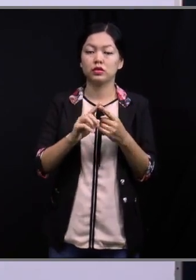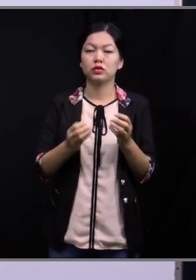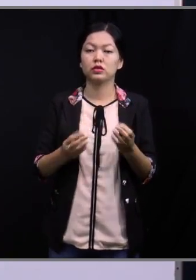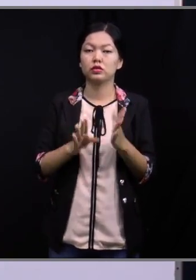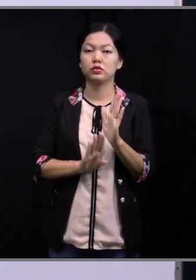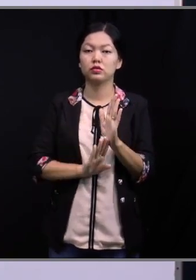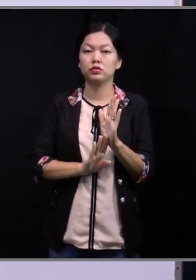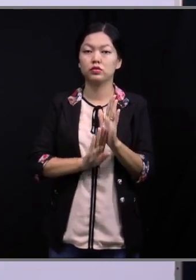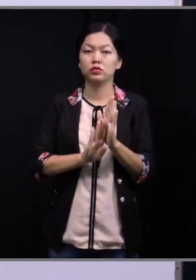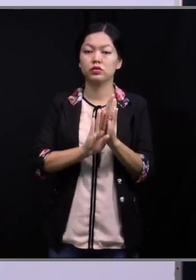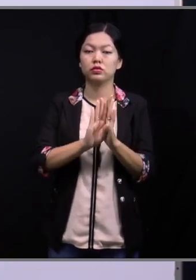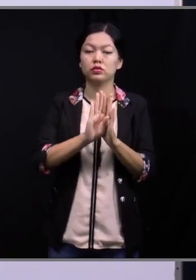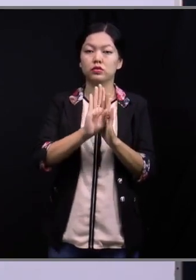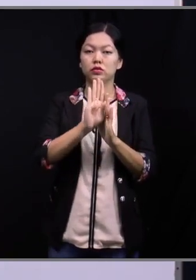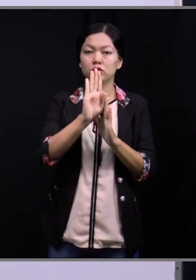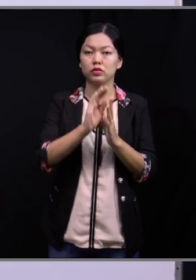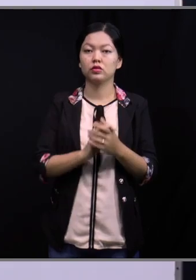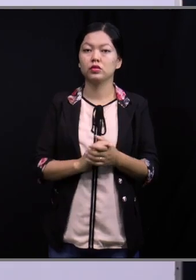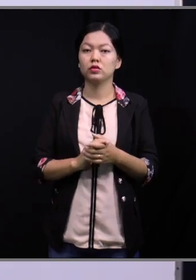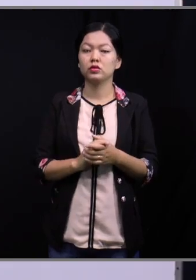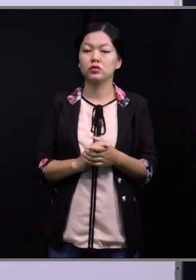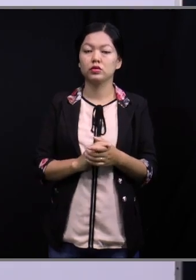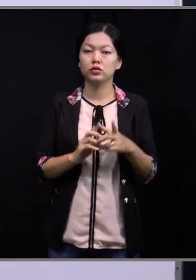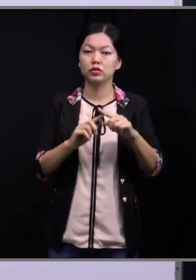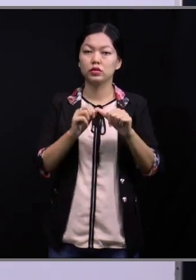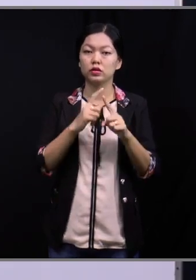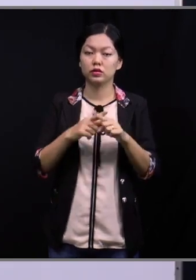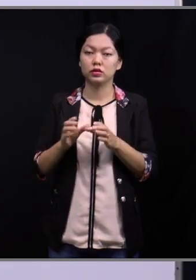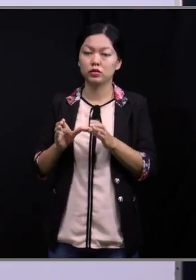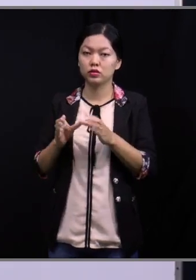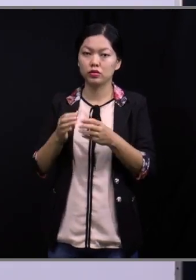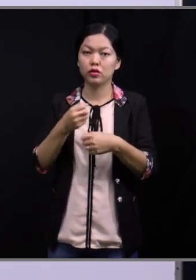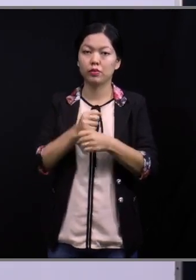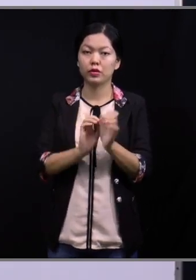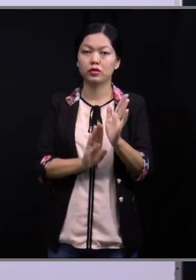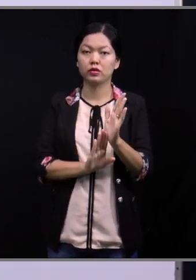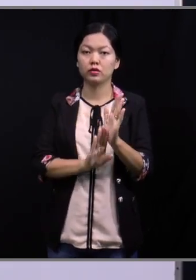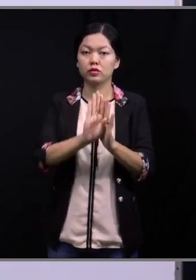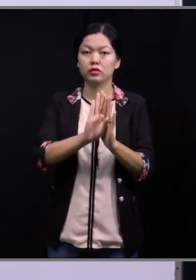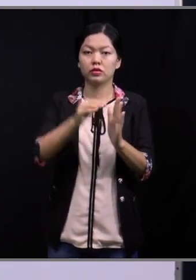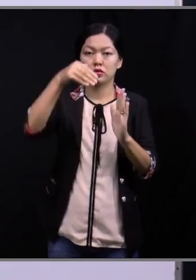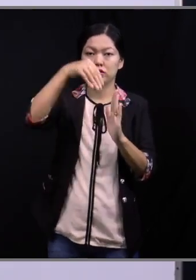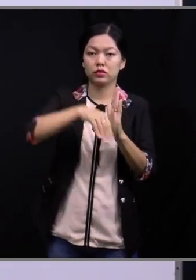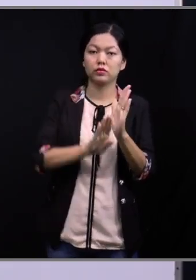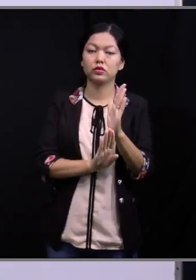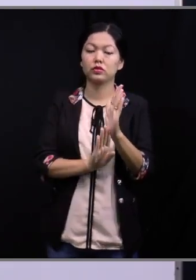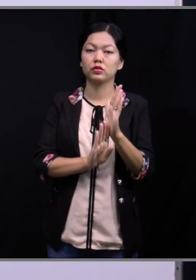division, and kingdom. These taxonomic categories are arranged in ascending order, and the species, which is the